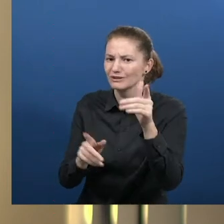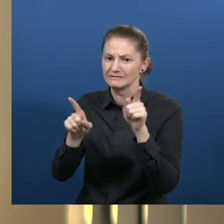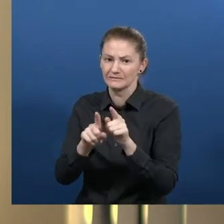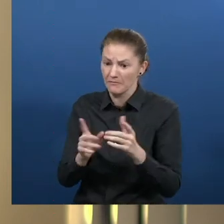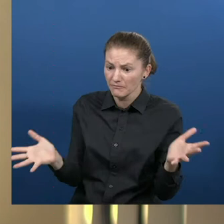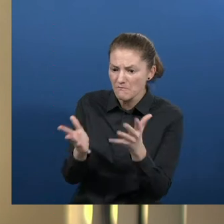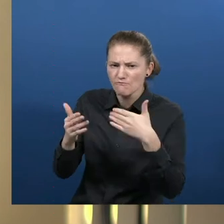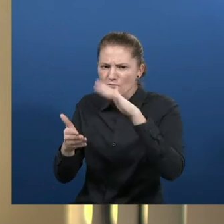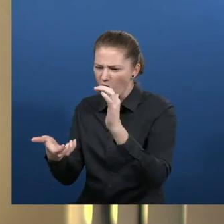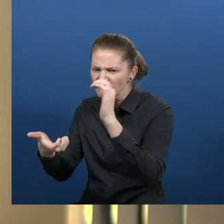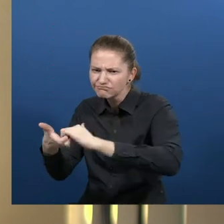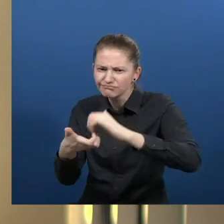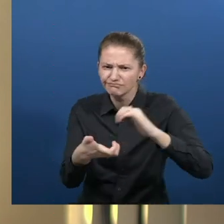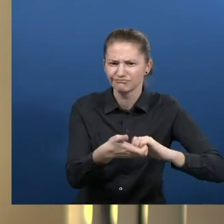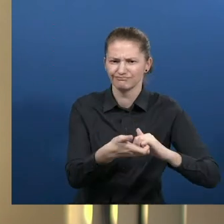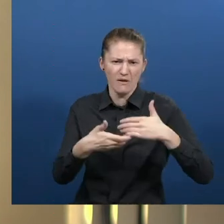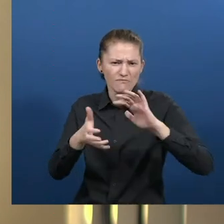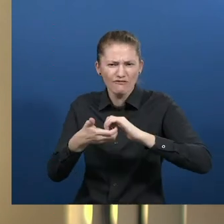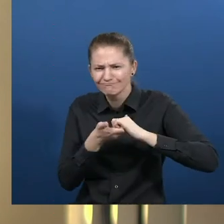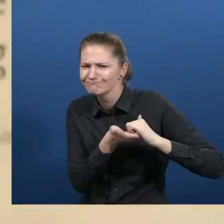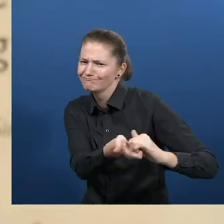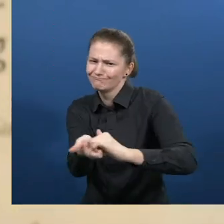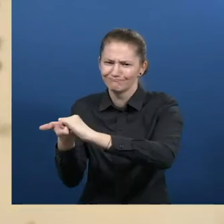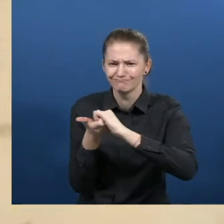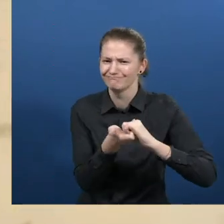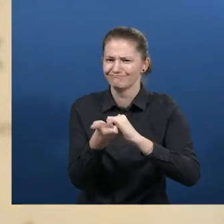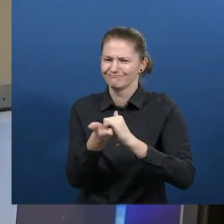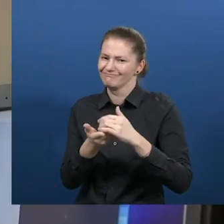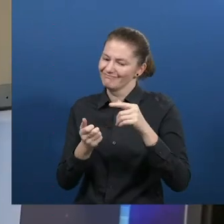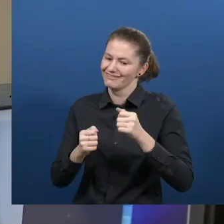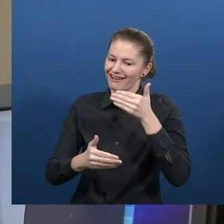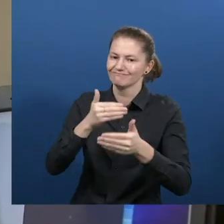to continuing the program in different geographies.